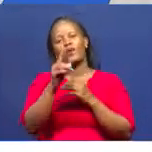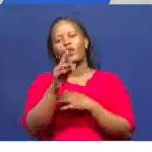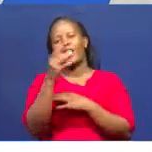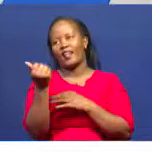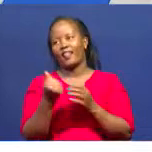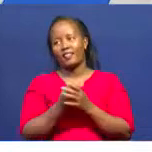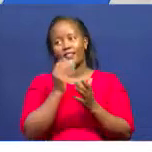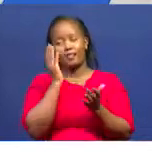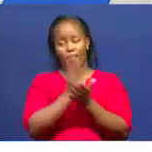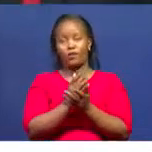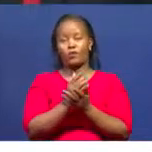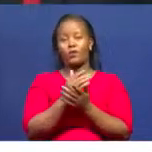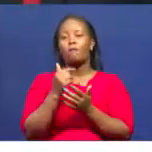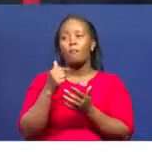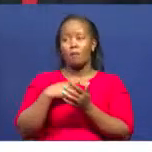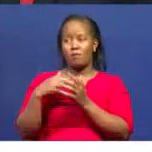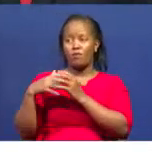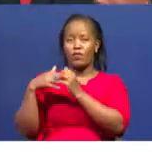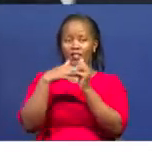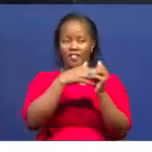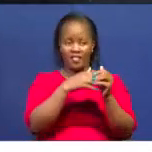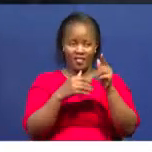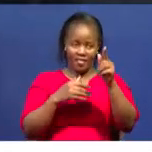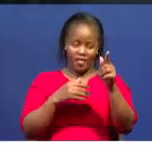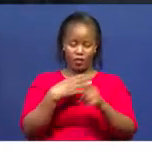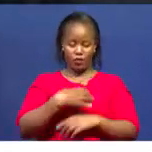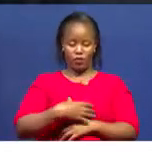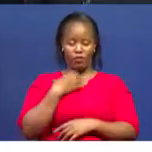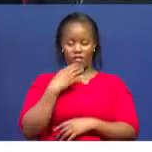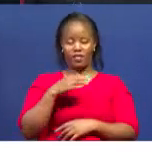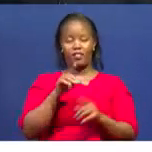Definitely, I'll take you to Jinja and Kabalagala.